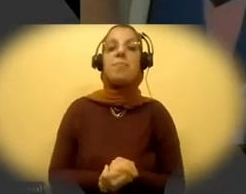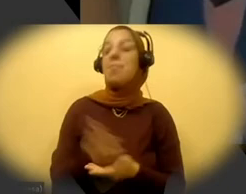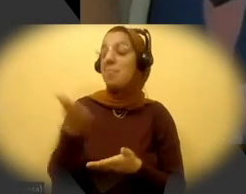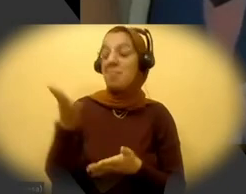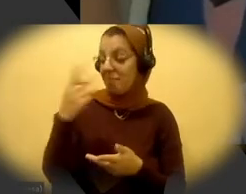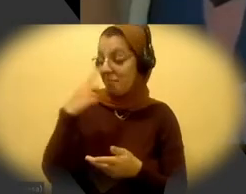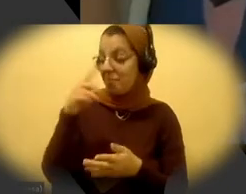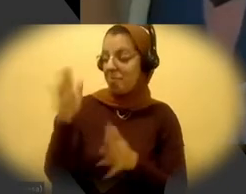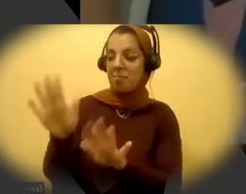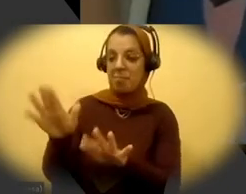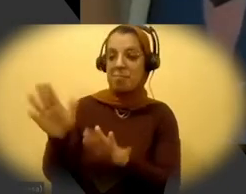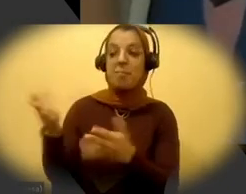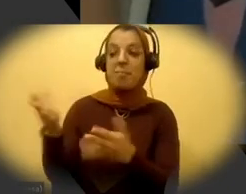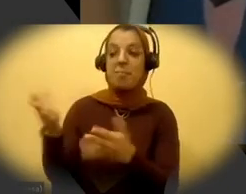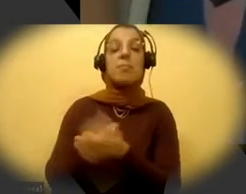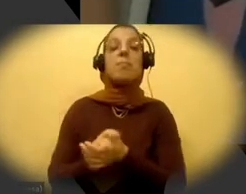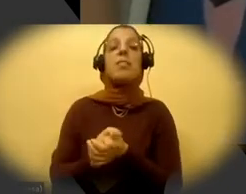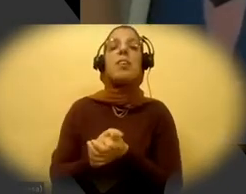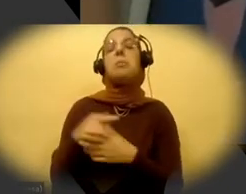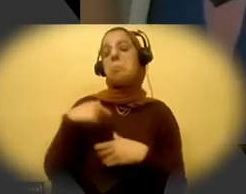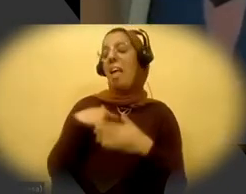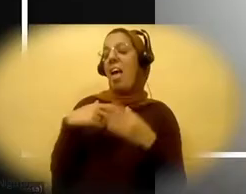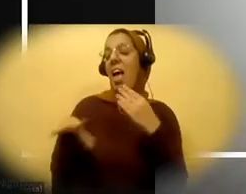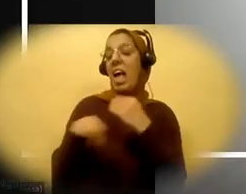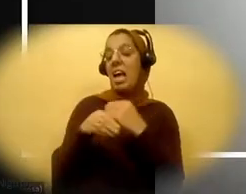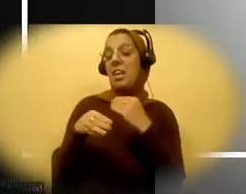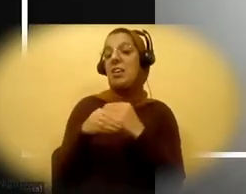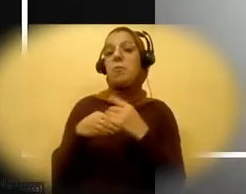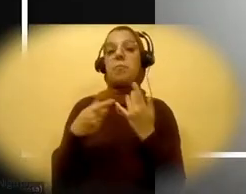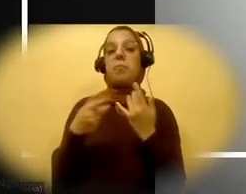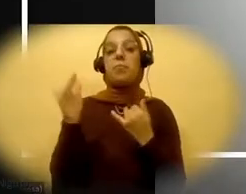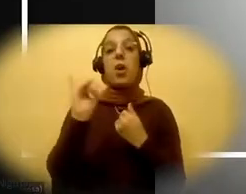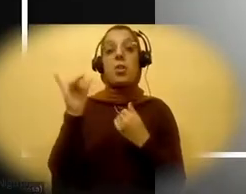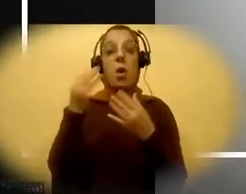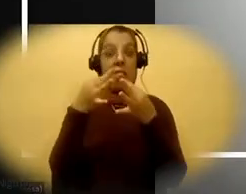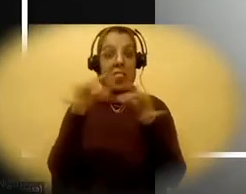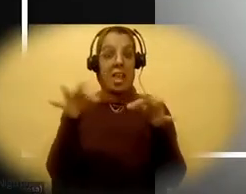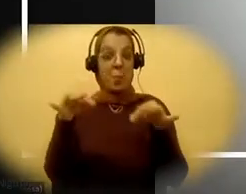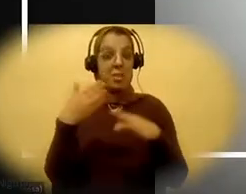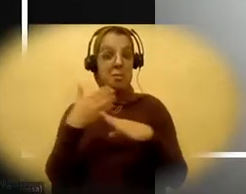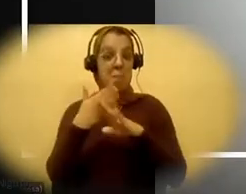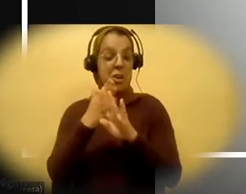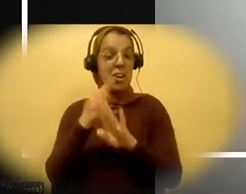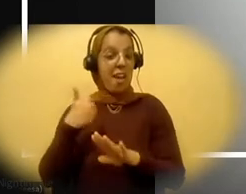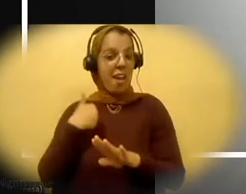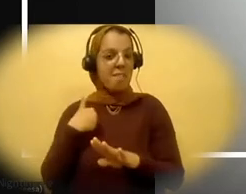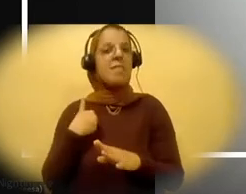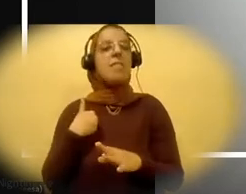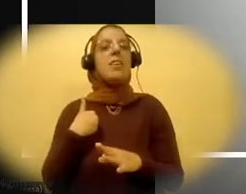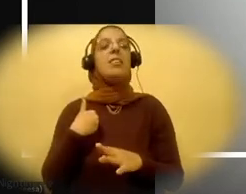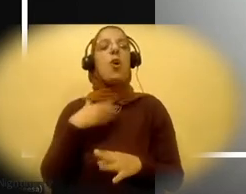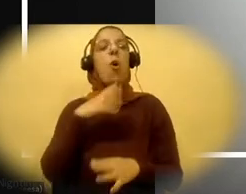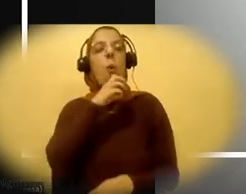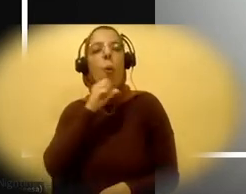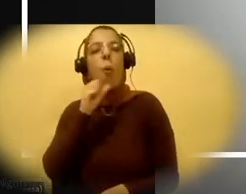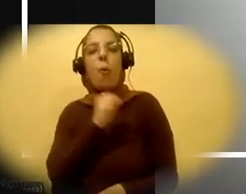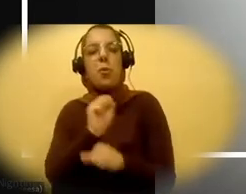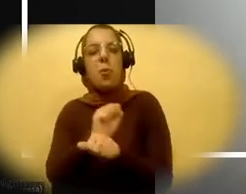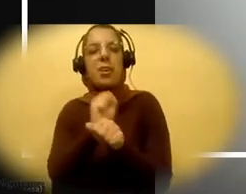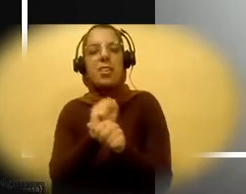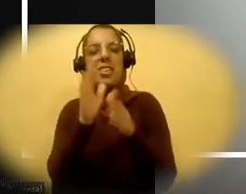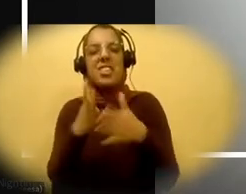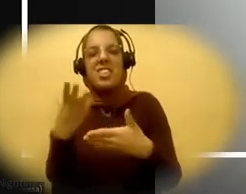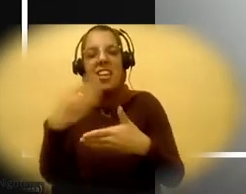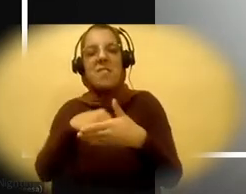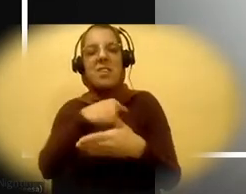Oh, I think to add to that, I think that there's also a very huge language barrier, as the elderly workers of Chinatown, they don't really